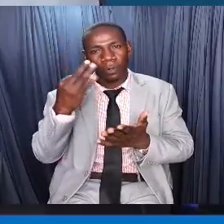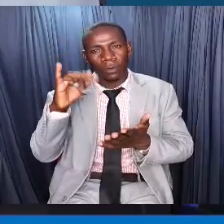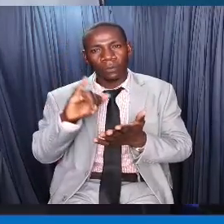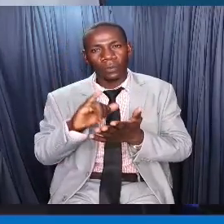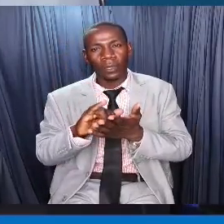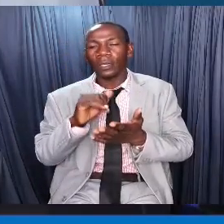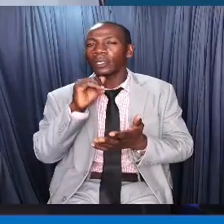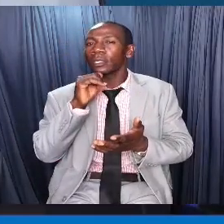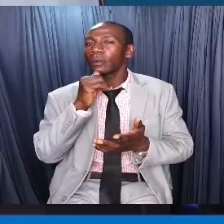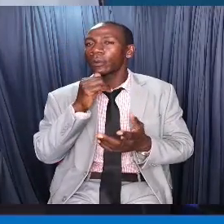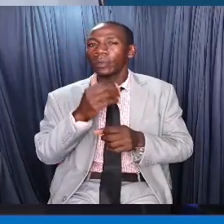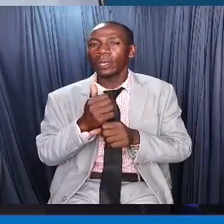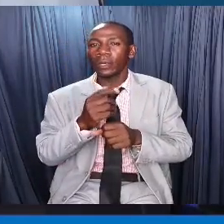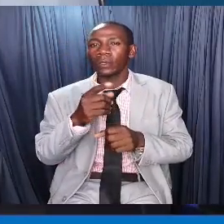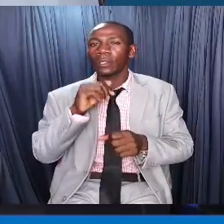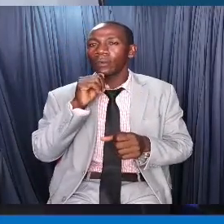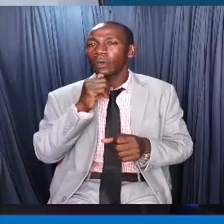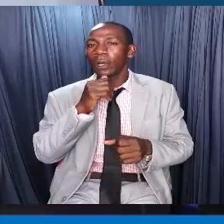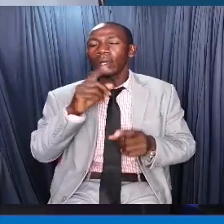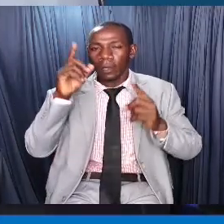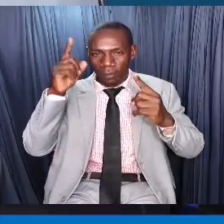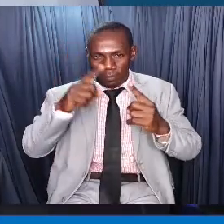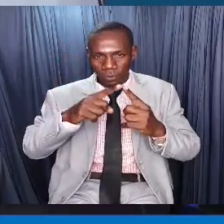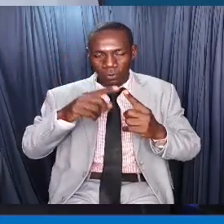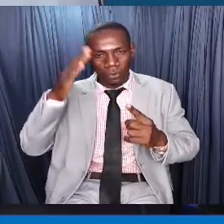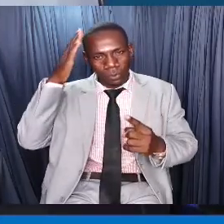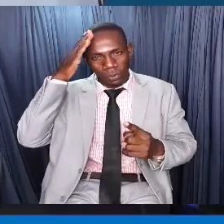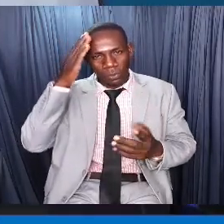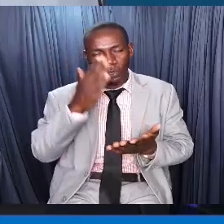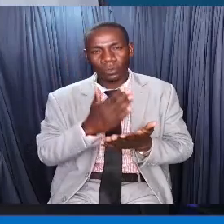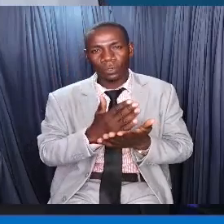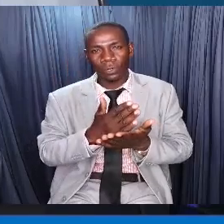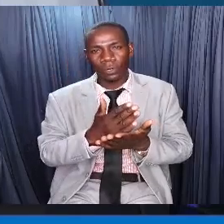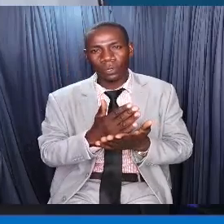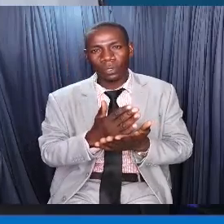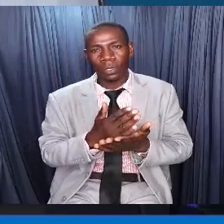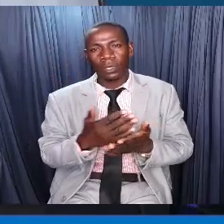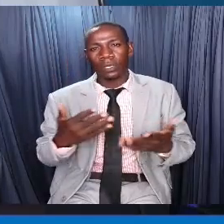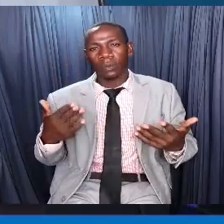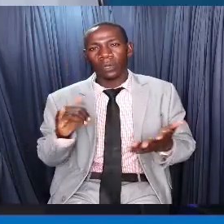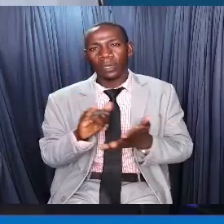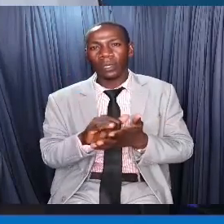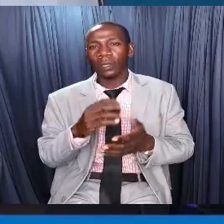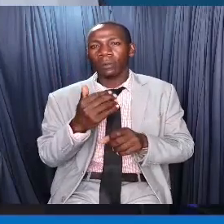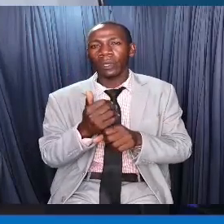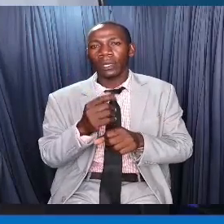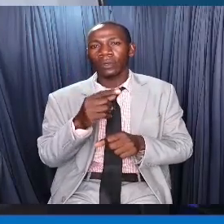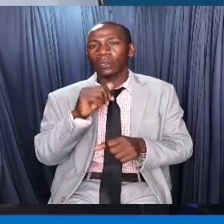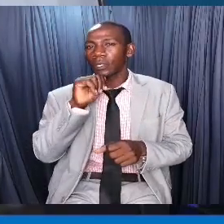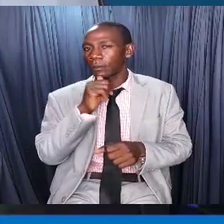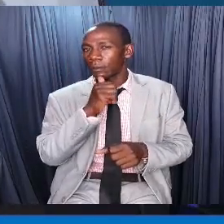hayo. You know the root cause of that suffering. Mpaka utakapojua. It's until you know. Ile kweli. The root cause. Ya kile kinachokusumbua. Of what is bothering